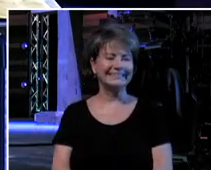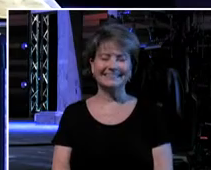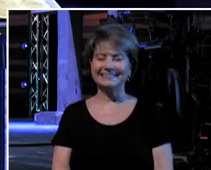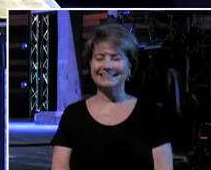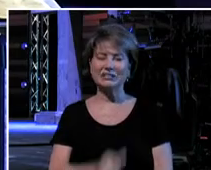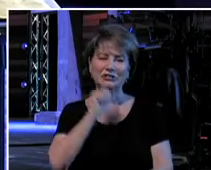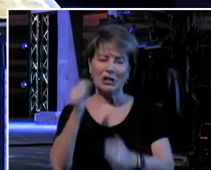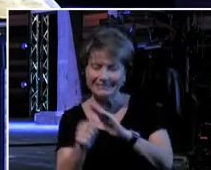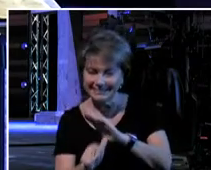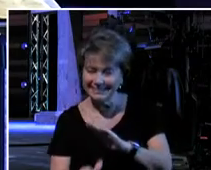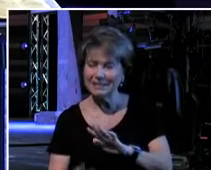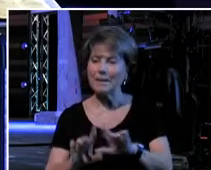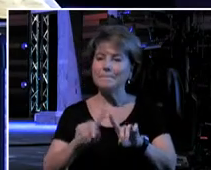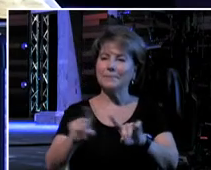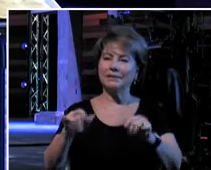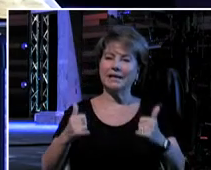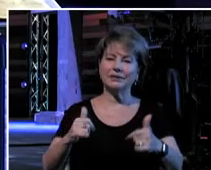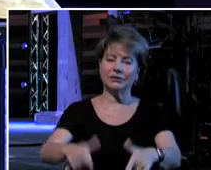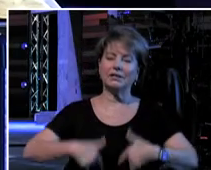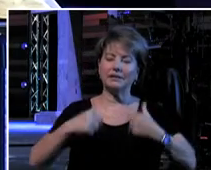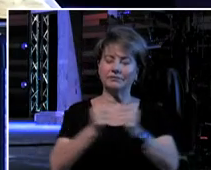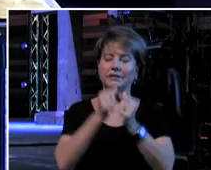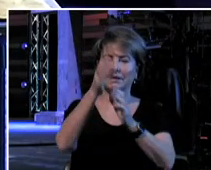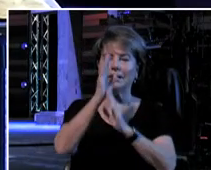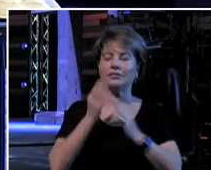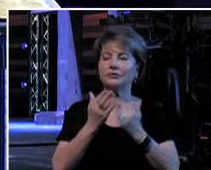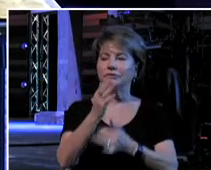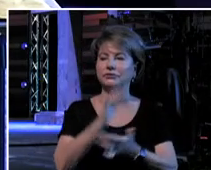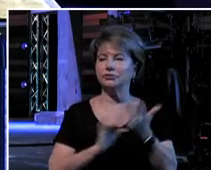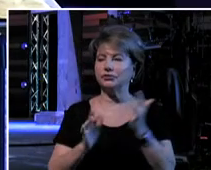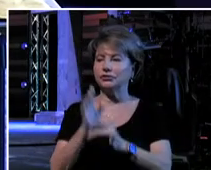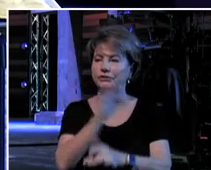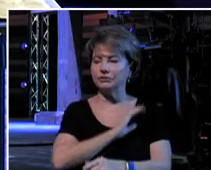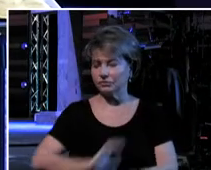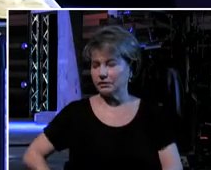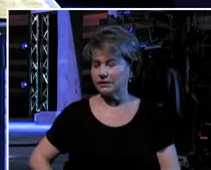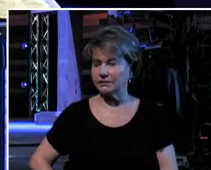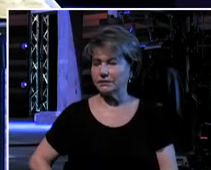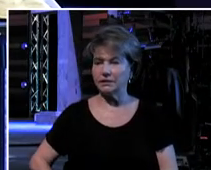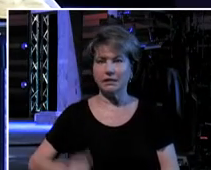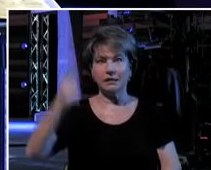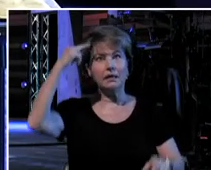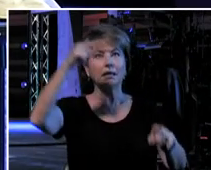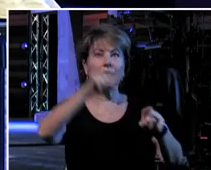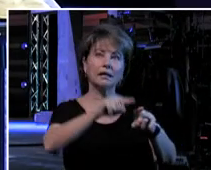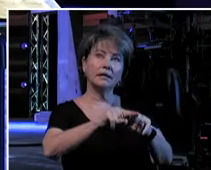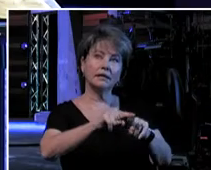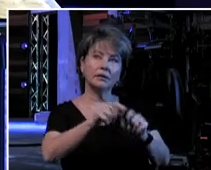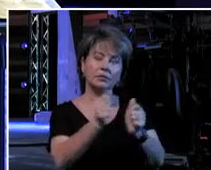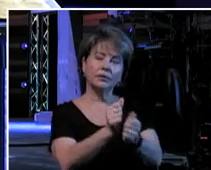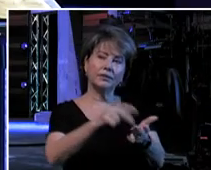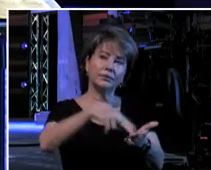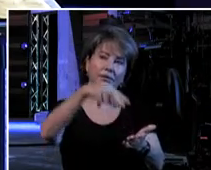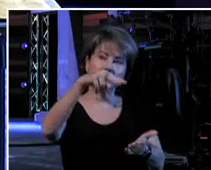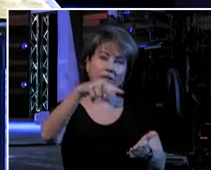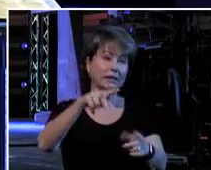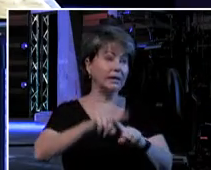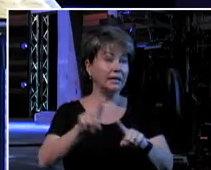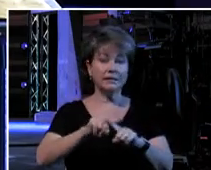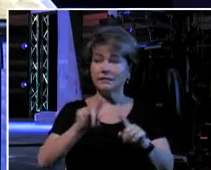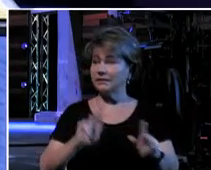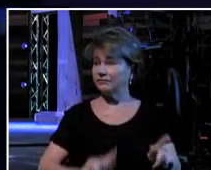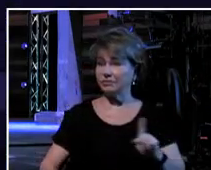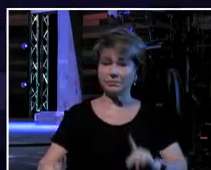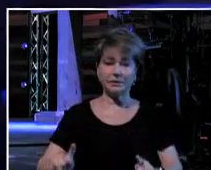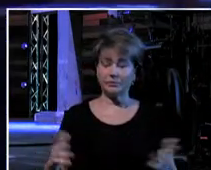we bring them up and go, but you're now alive to God through Jesus Christ. And we say you're paired with his resurrection. And different people this weekend.